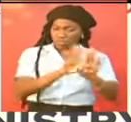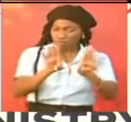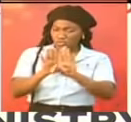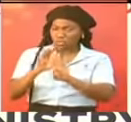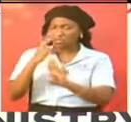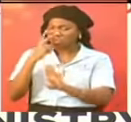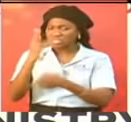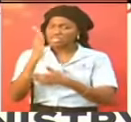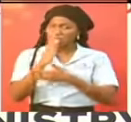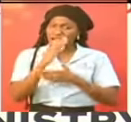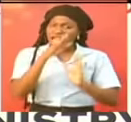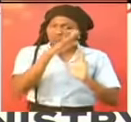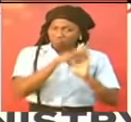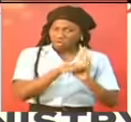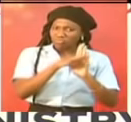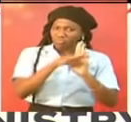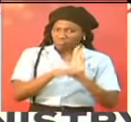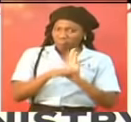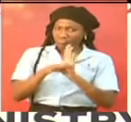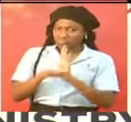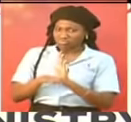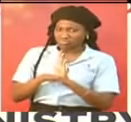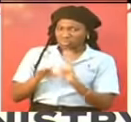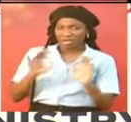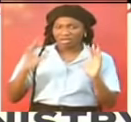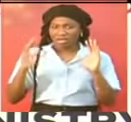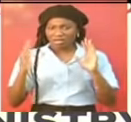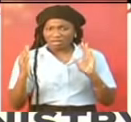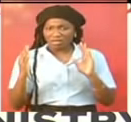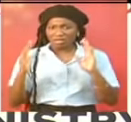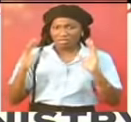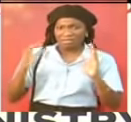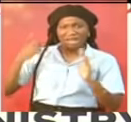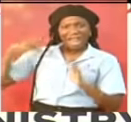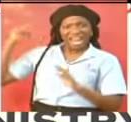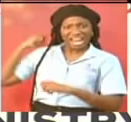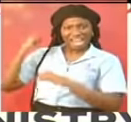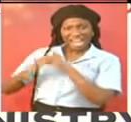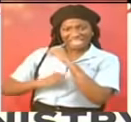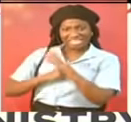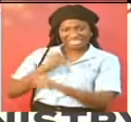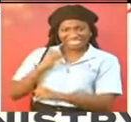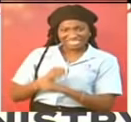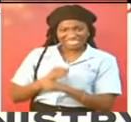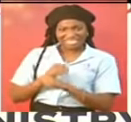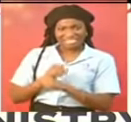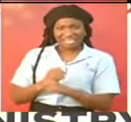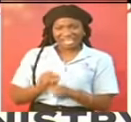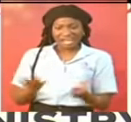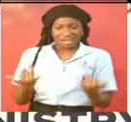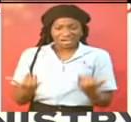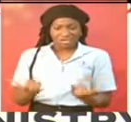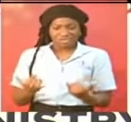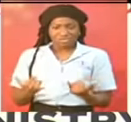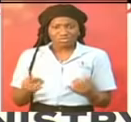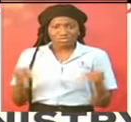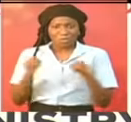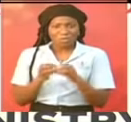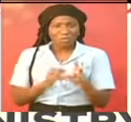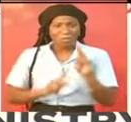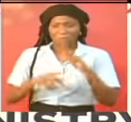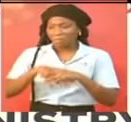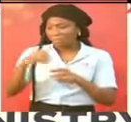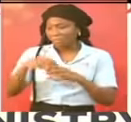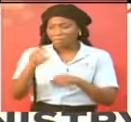interacting, that decrease was not as significant this year as last year. So the impact, therefore, of reducing